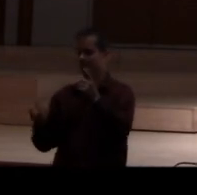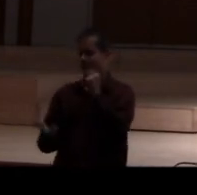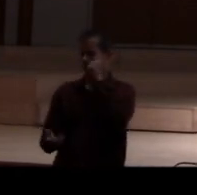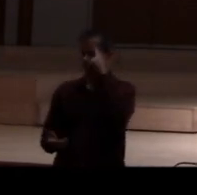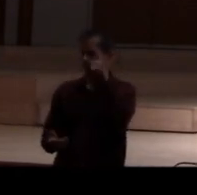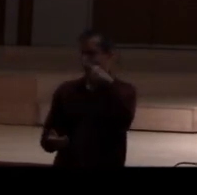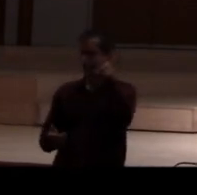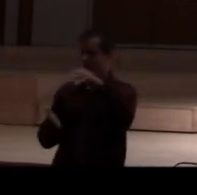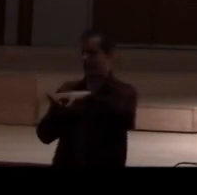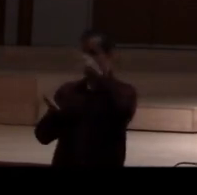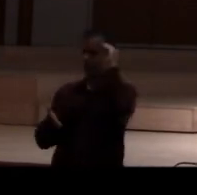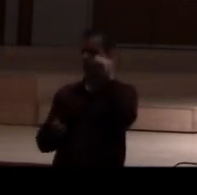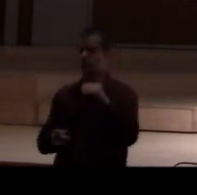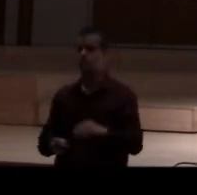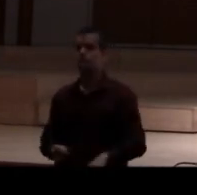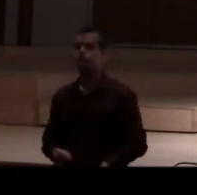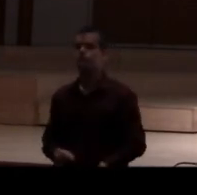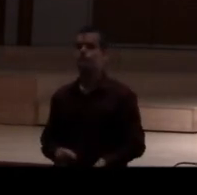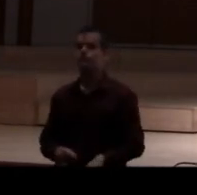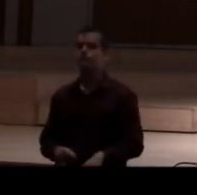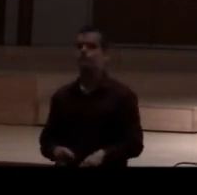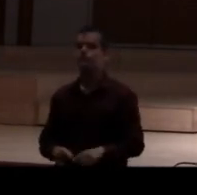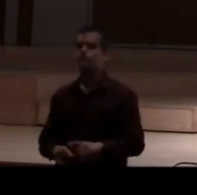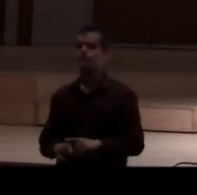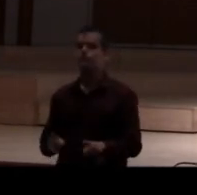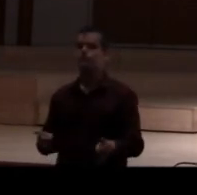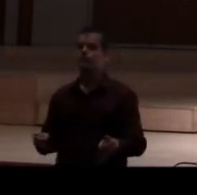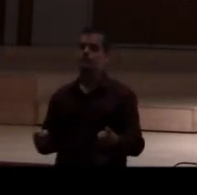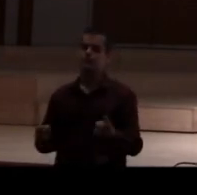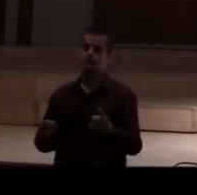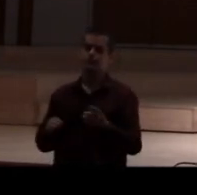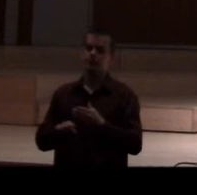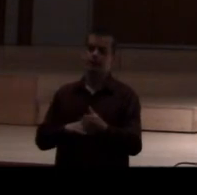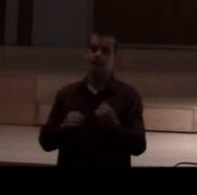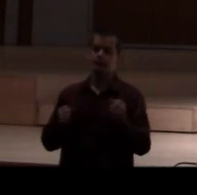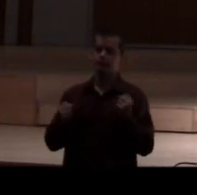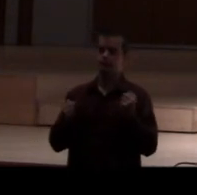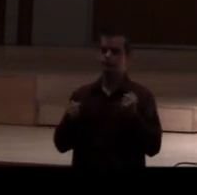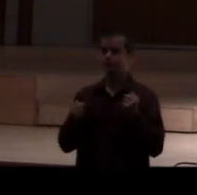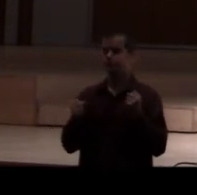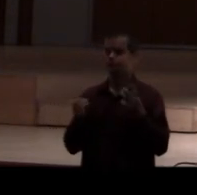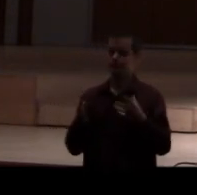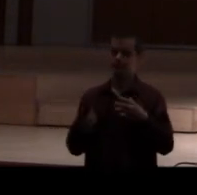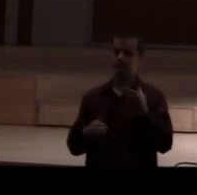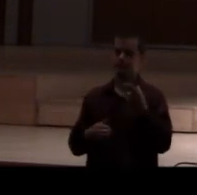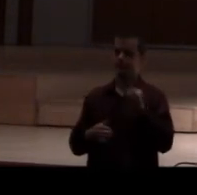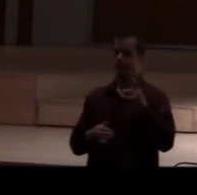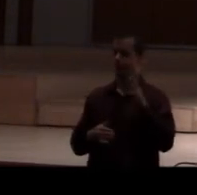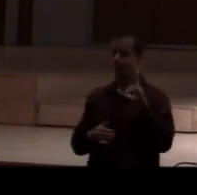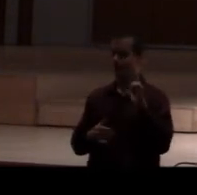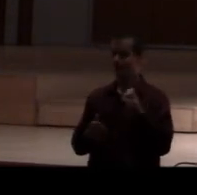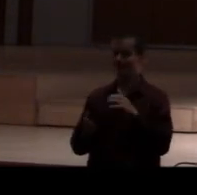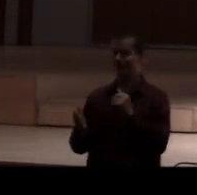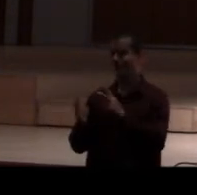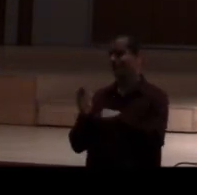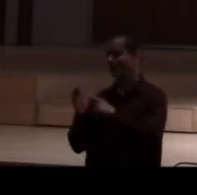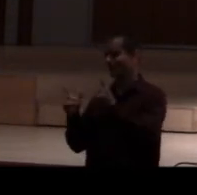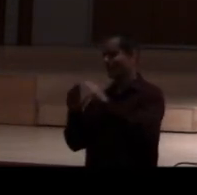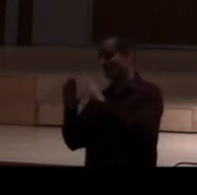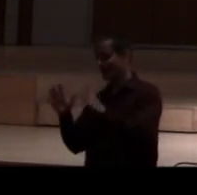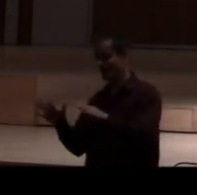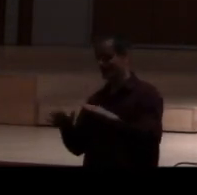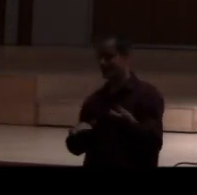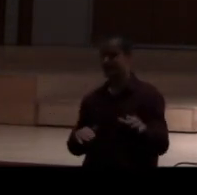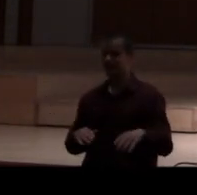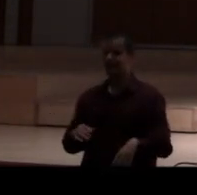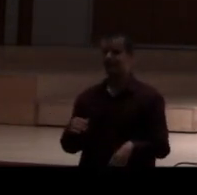know that in what took many beautifuls and hyperboles and fleeces and rereading of Little House on the Prairie to teach me. As the pioneering librarian